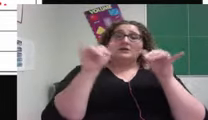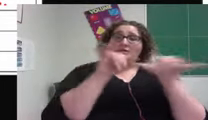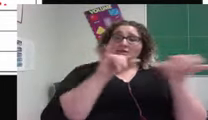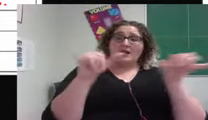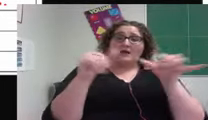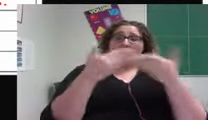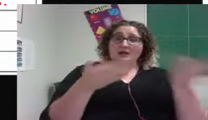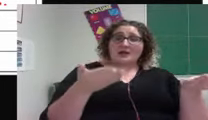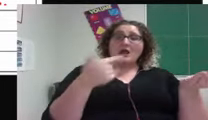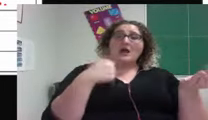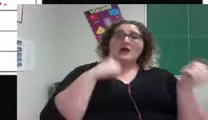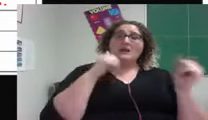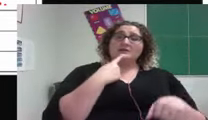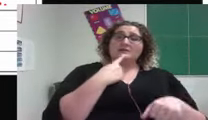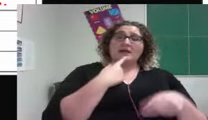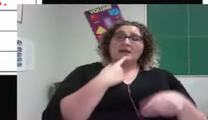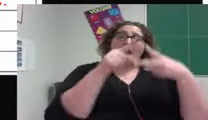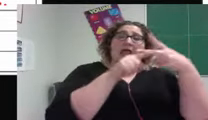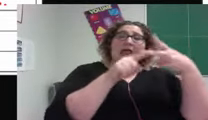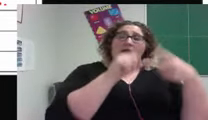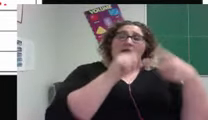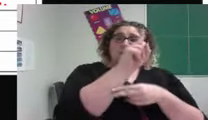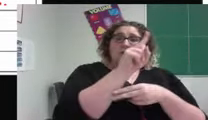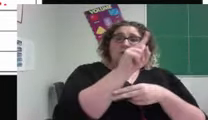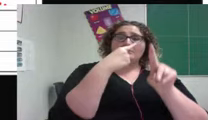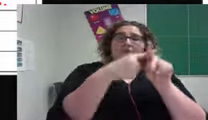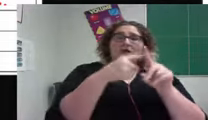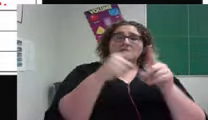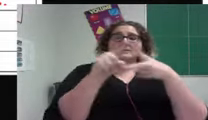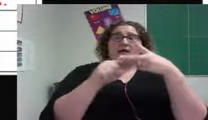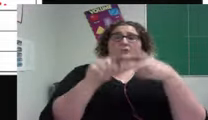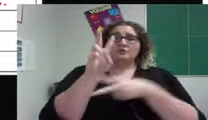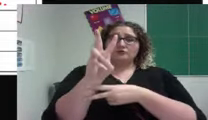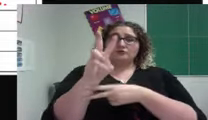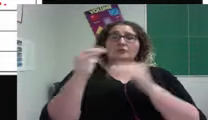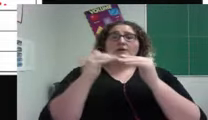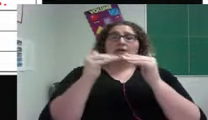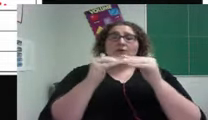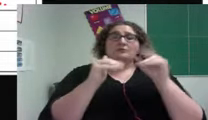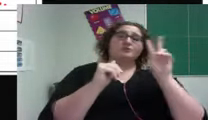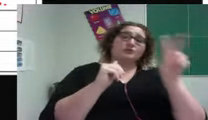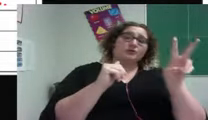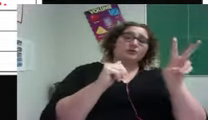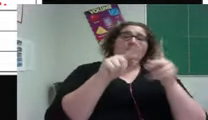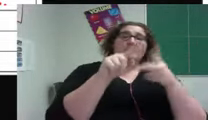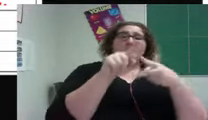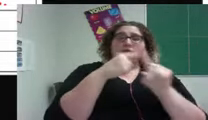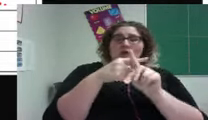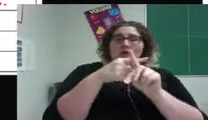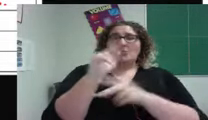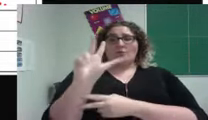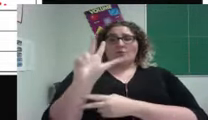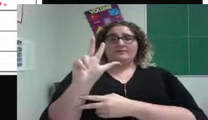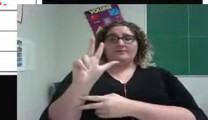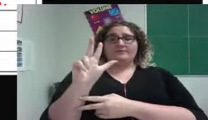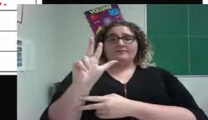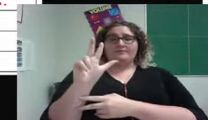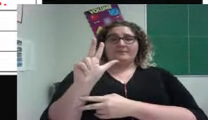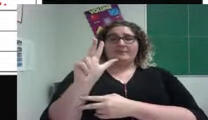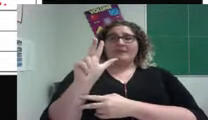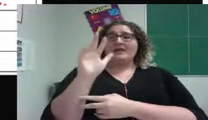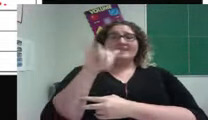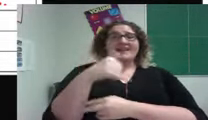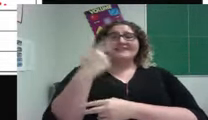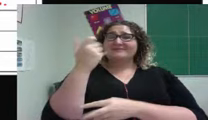angle 2 plus angle 3. And that's by substitution because I'm replacing the 180 here